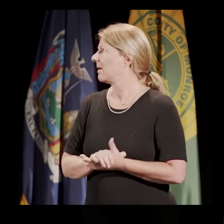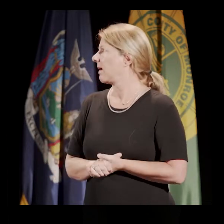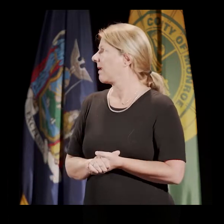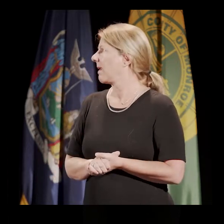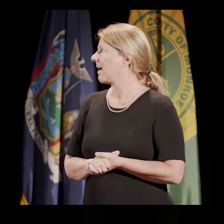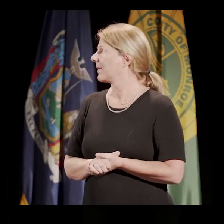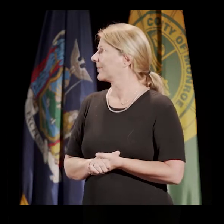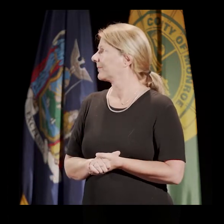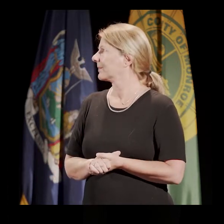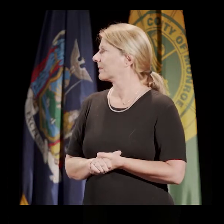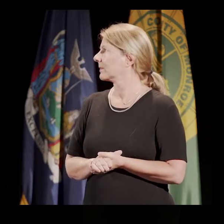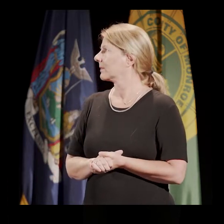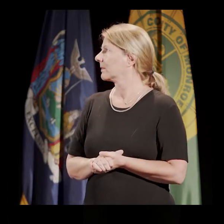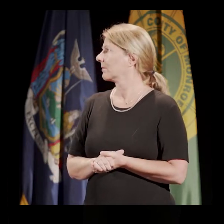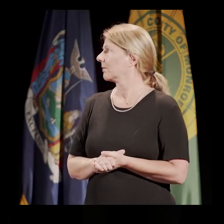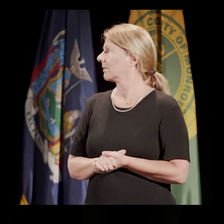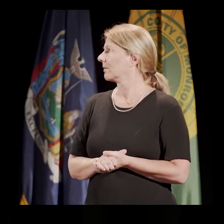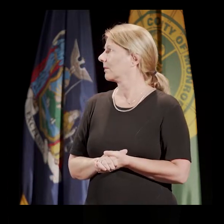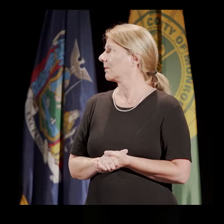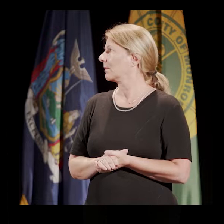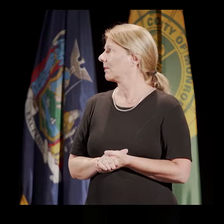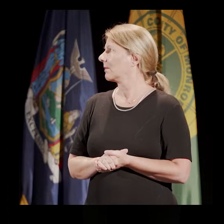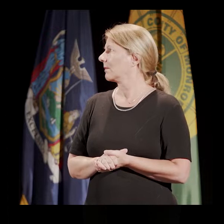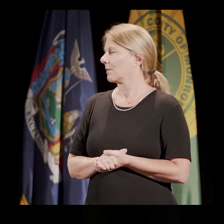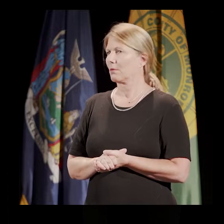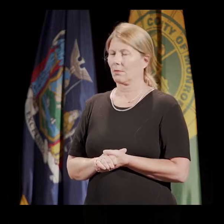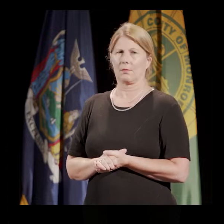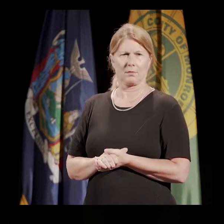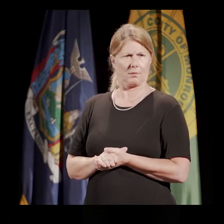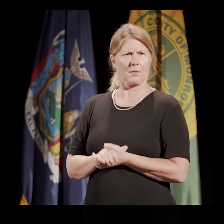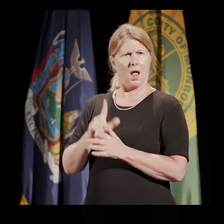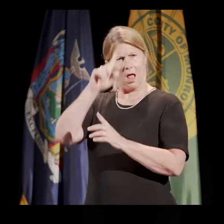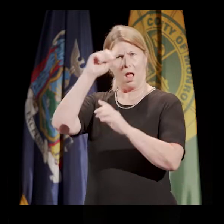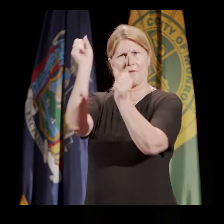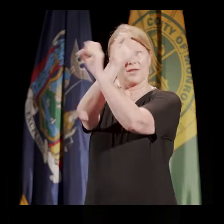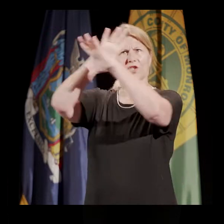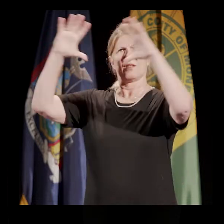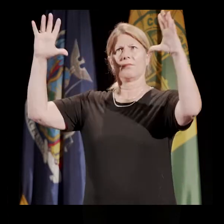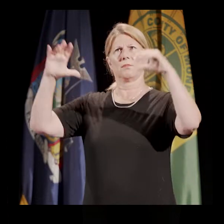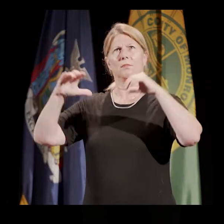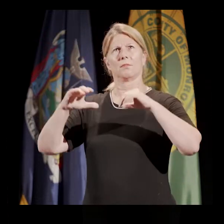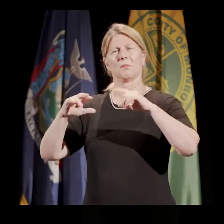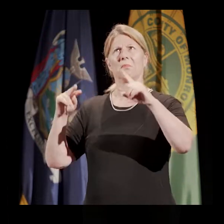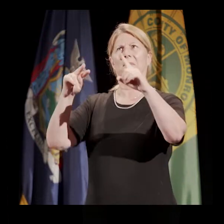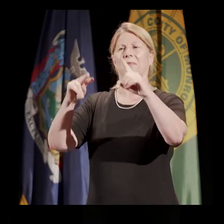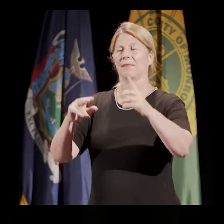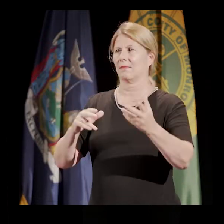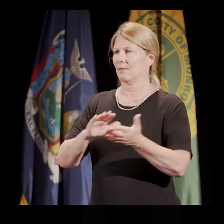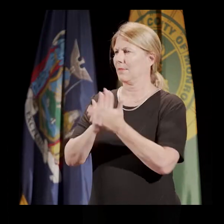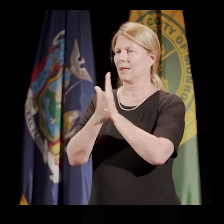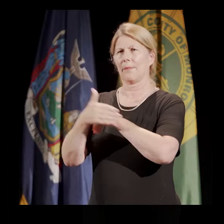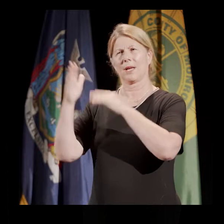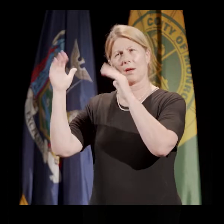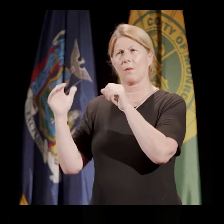But I can see that we are about to realize our vision to become a hope-filled city with an exciting future, which